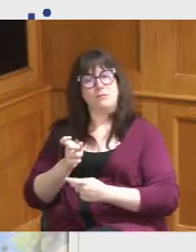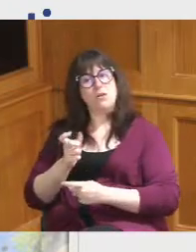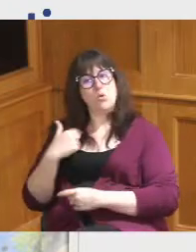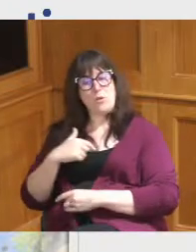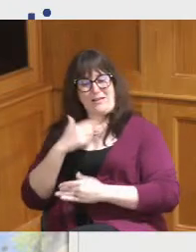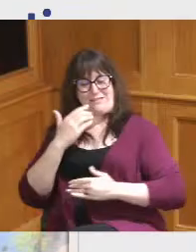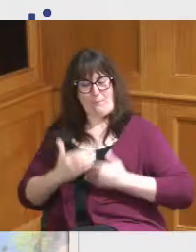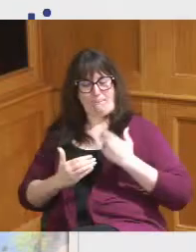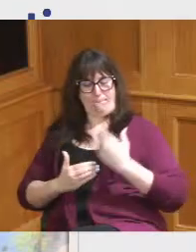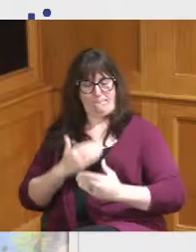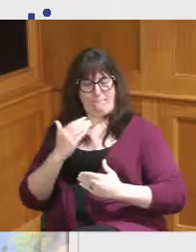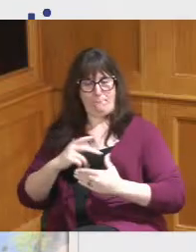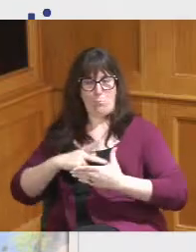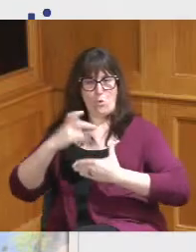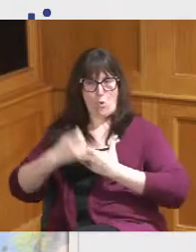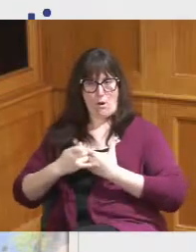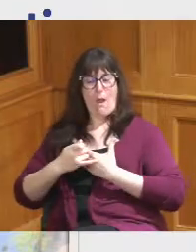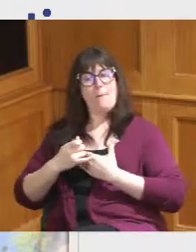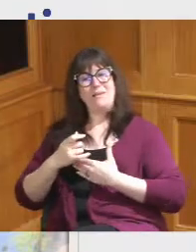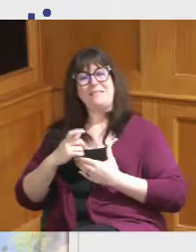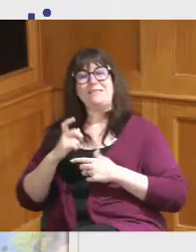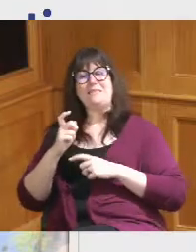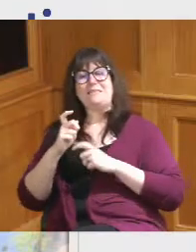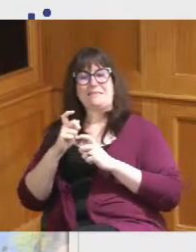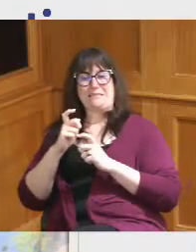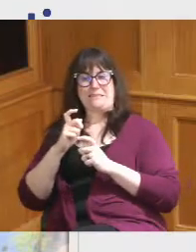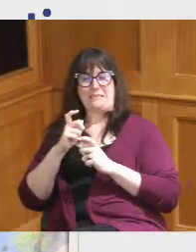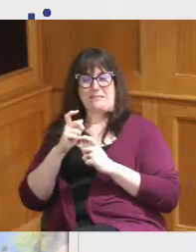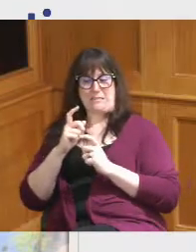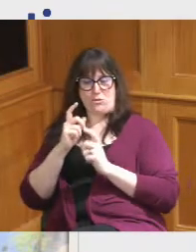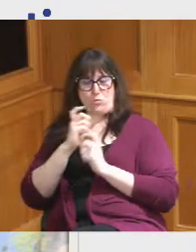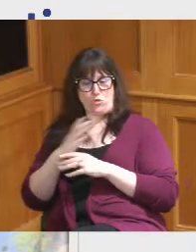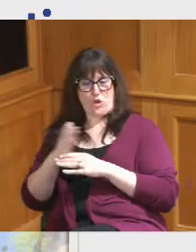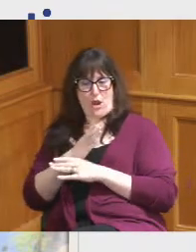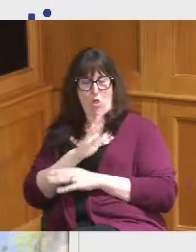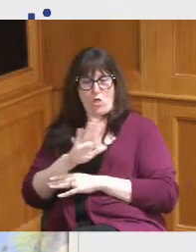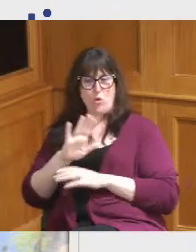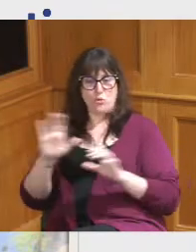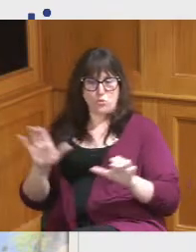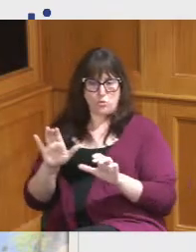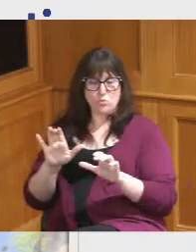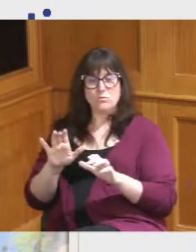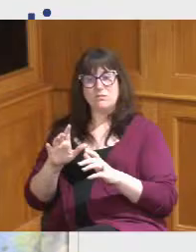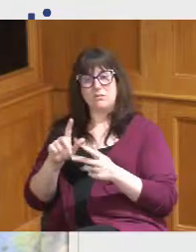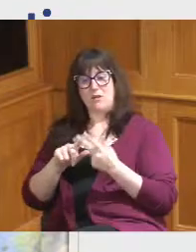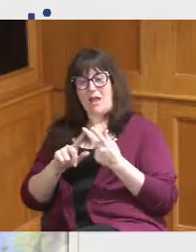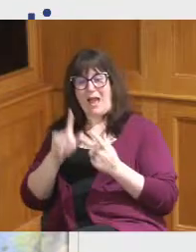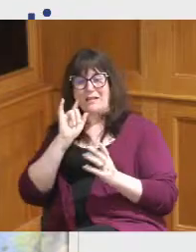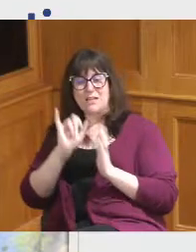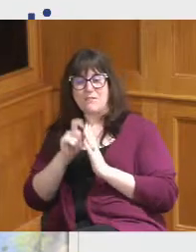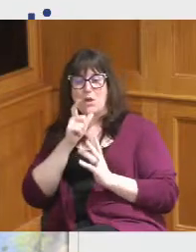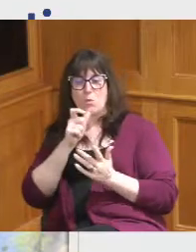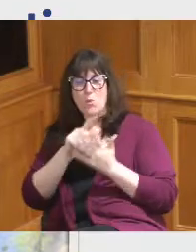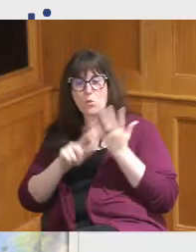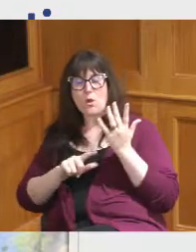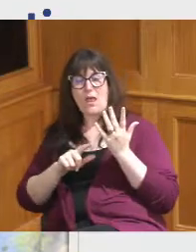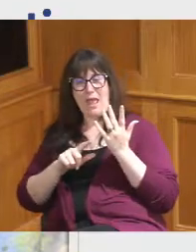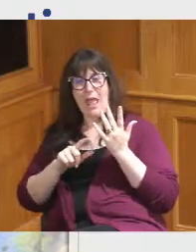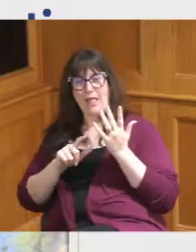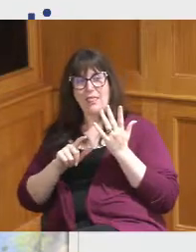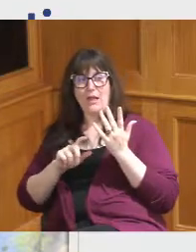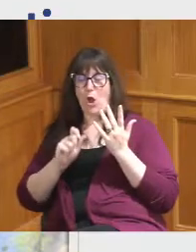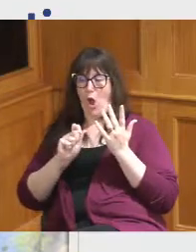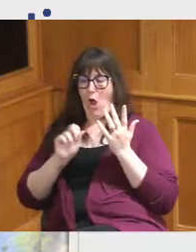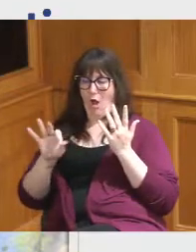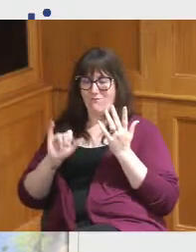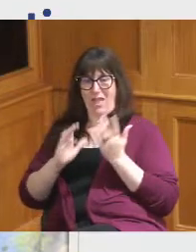all the tools they need to take action, share their story, identify donors, and get off the transplant